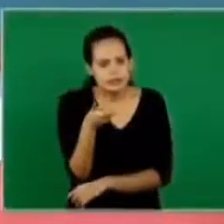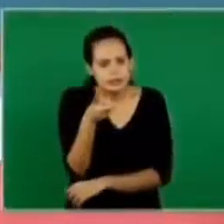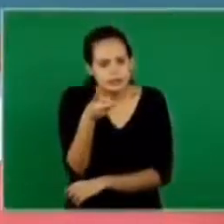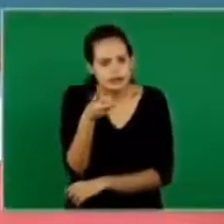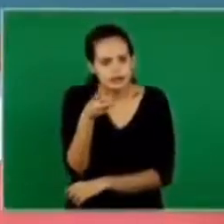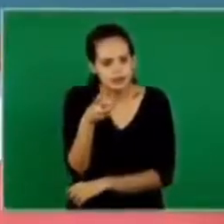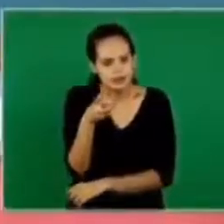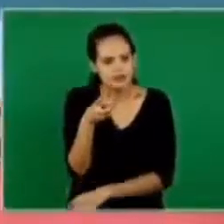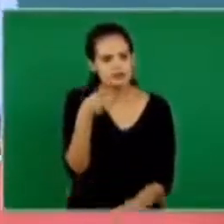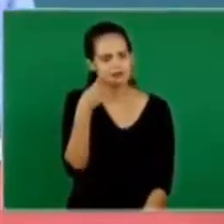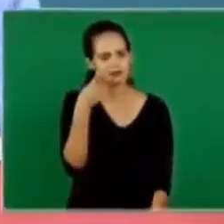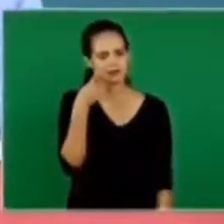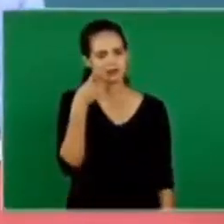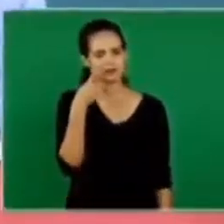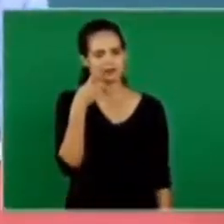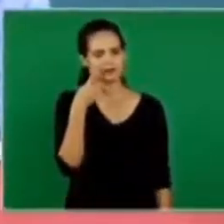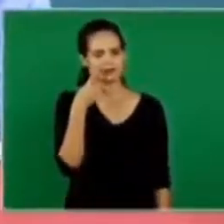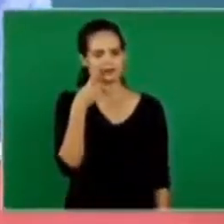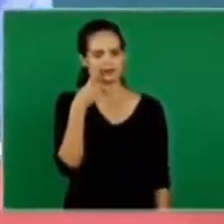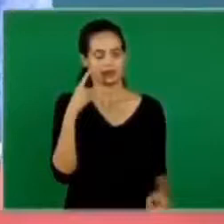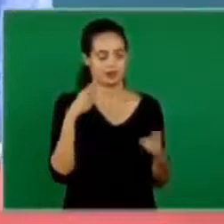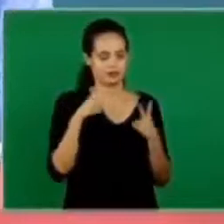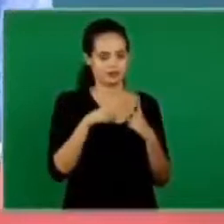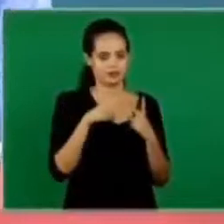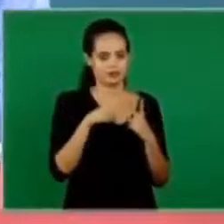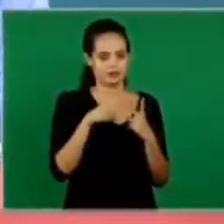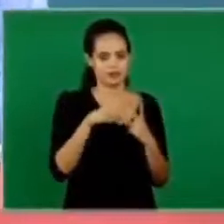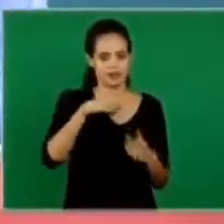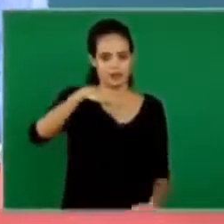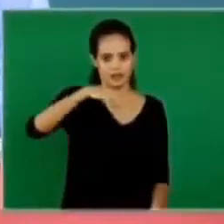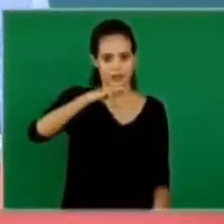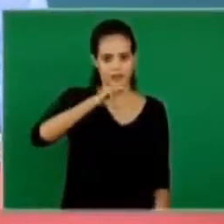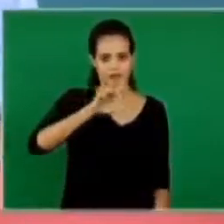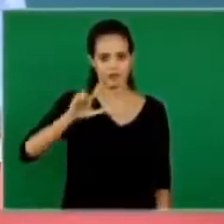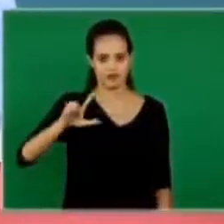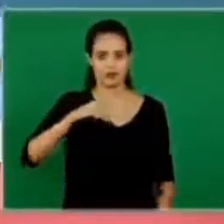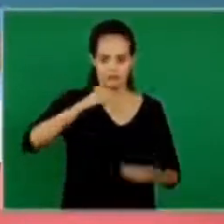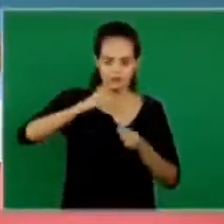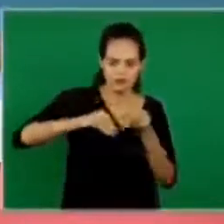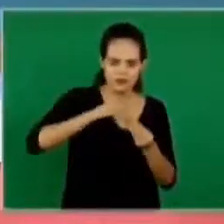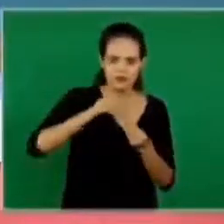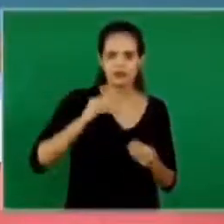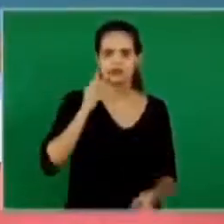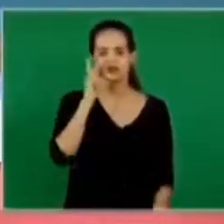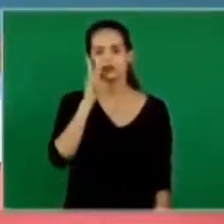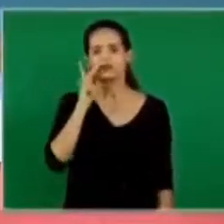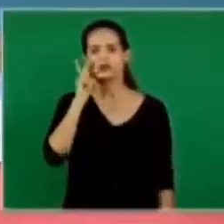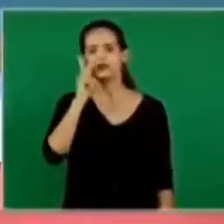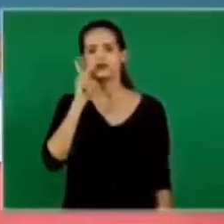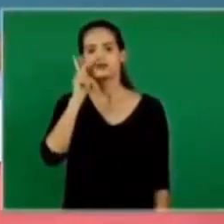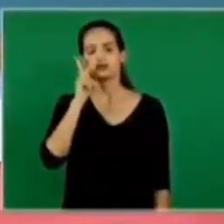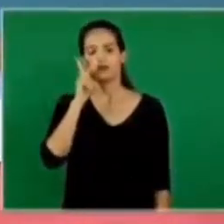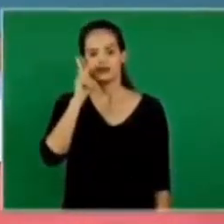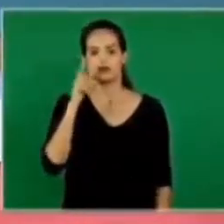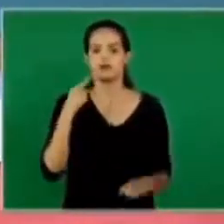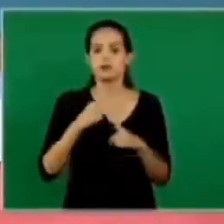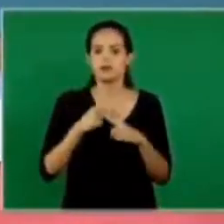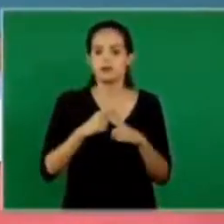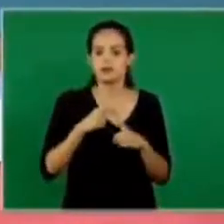cunning of the enemy. The wine, the honey mixed with